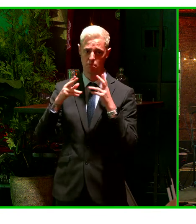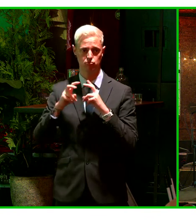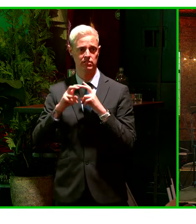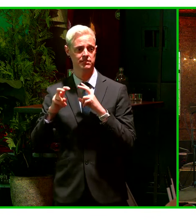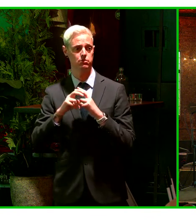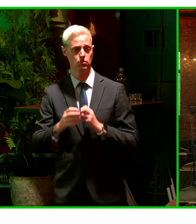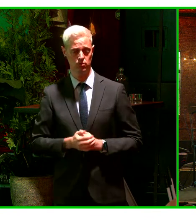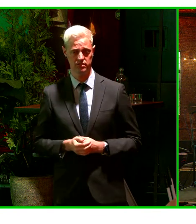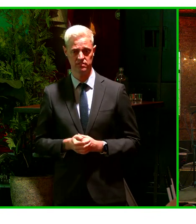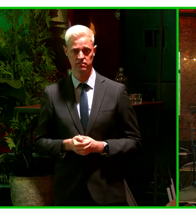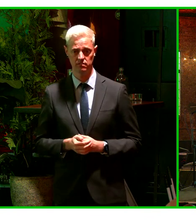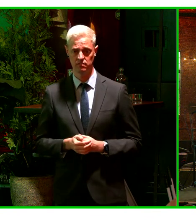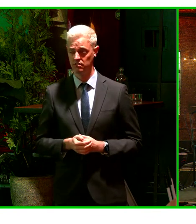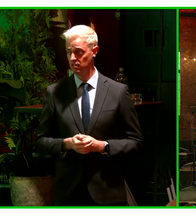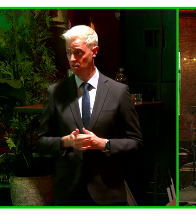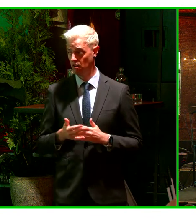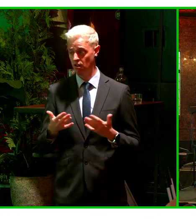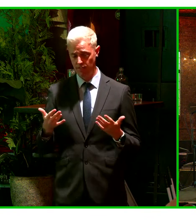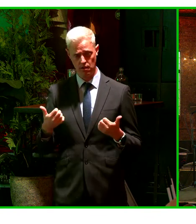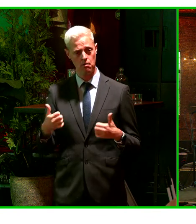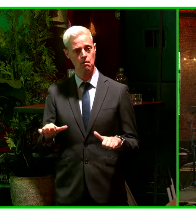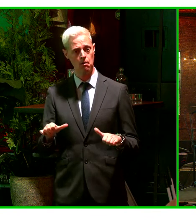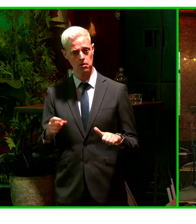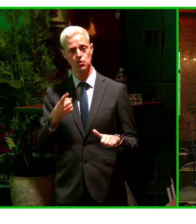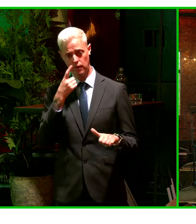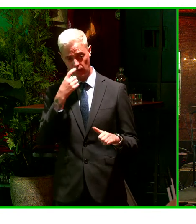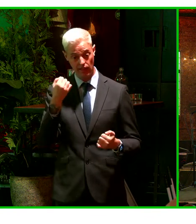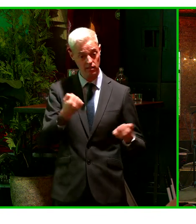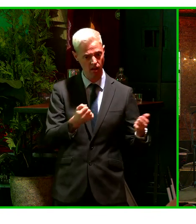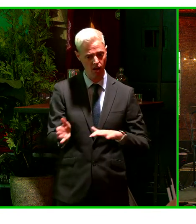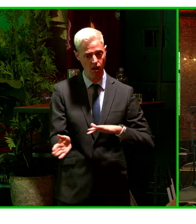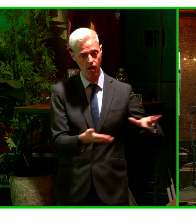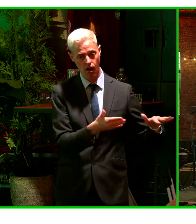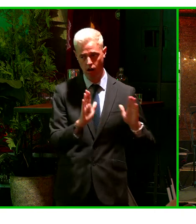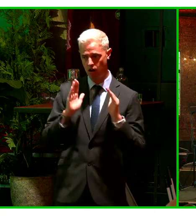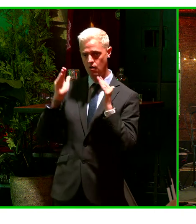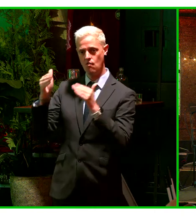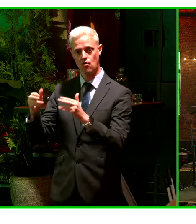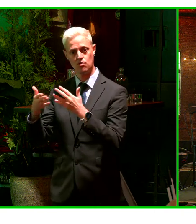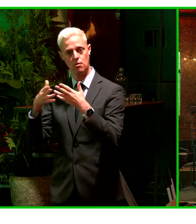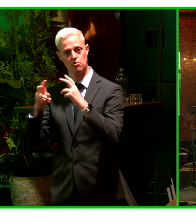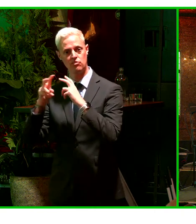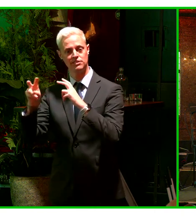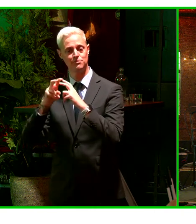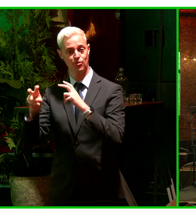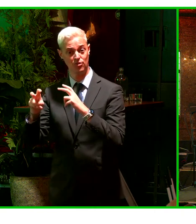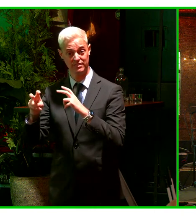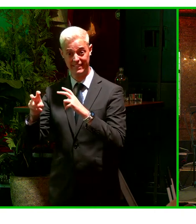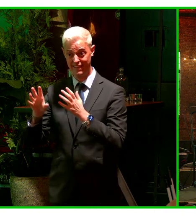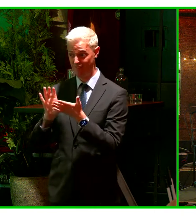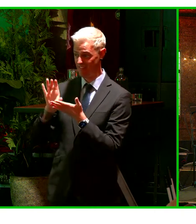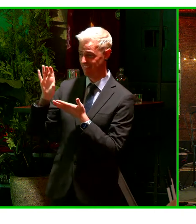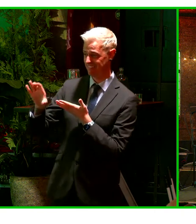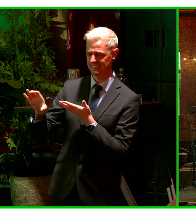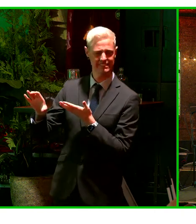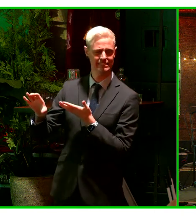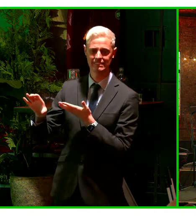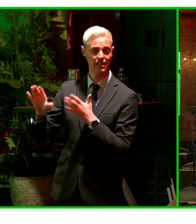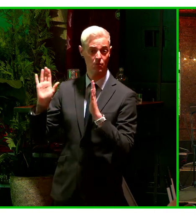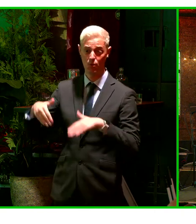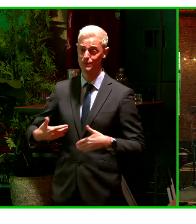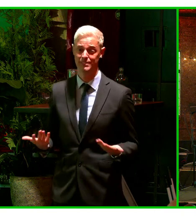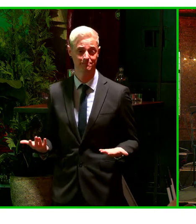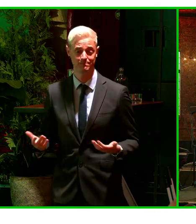of that, then we've got a fighting chance of getting people out of cars. If we don't, I think we're in a difficult situation. Thank you,